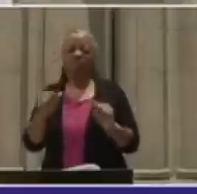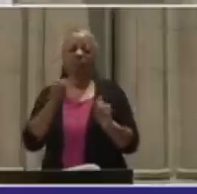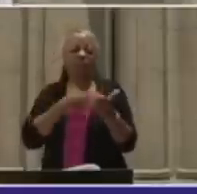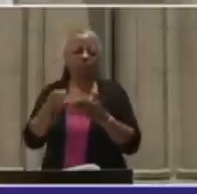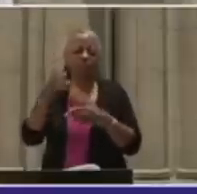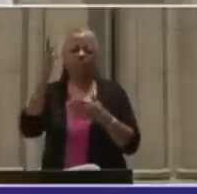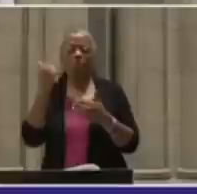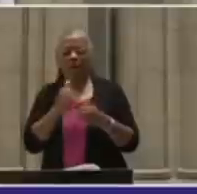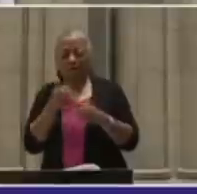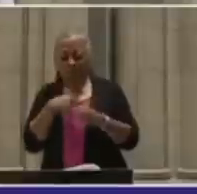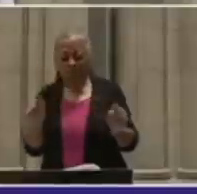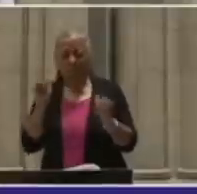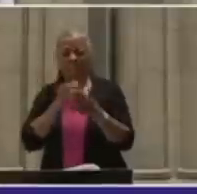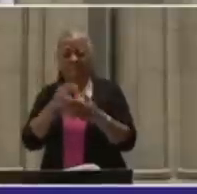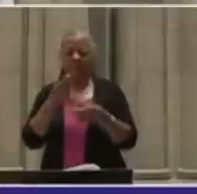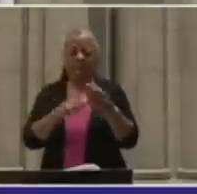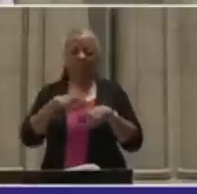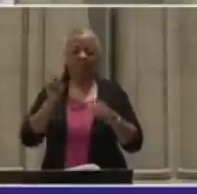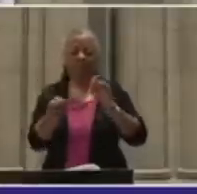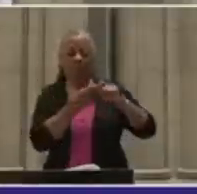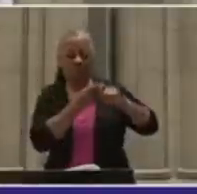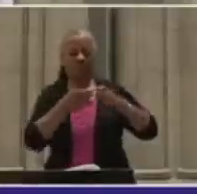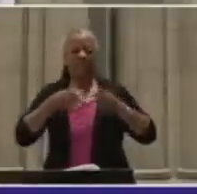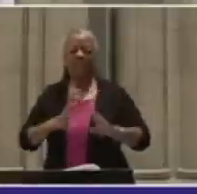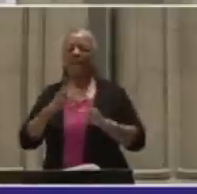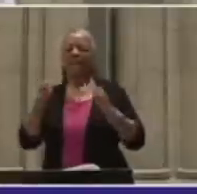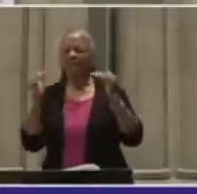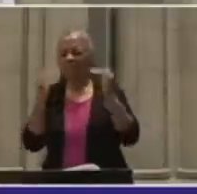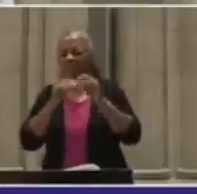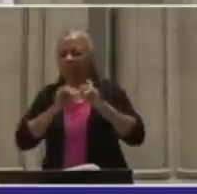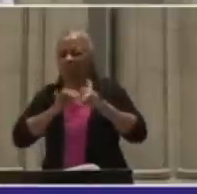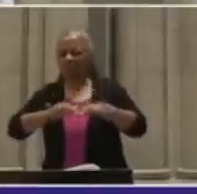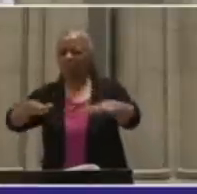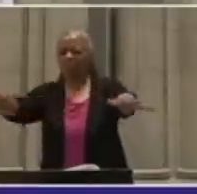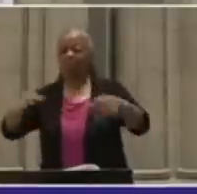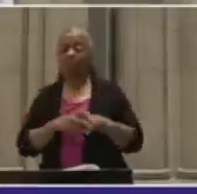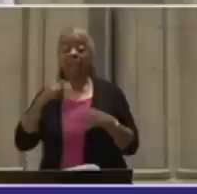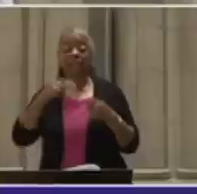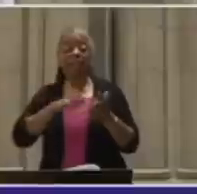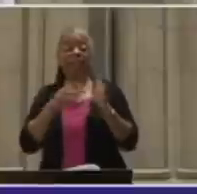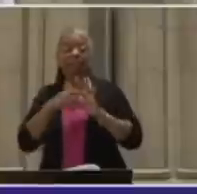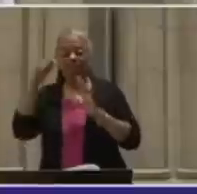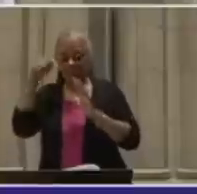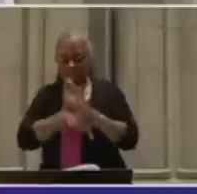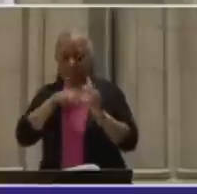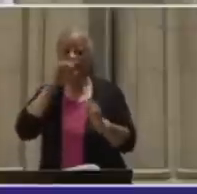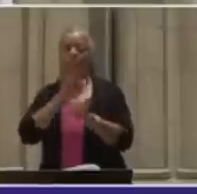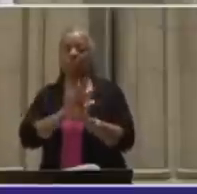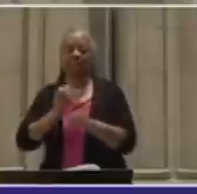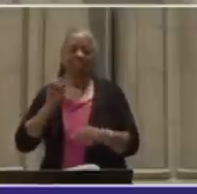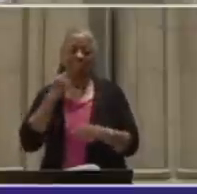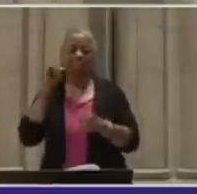truth? Why don't you try that rather than trying revenge? Let justice roll down like waters. This means deeply committed, serious